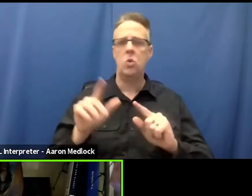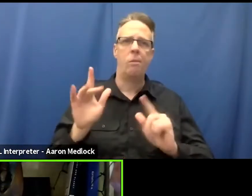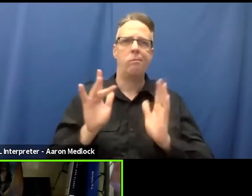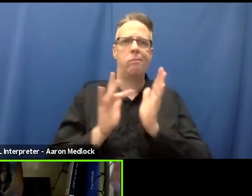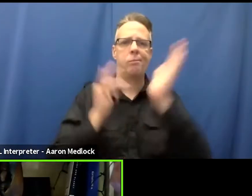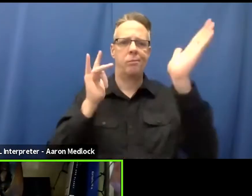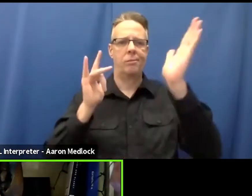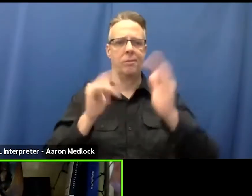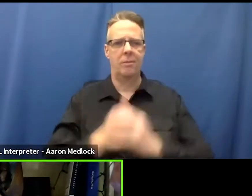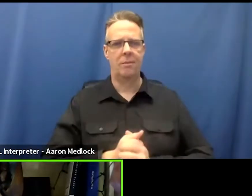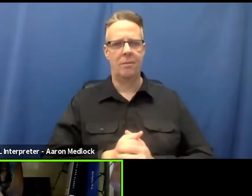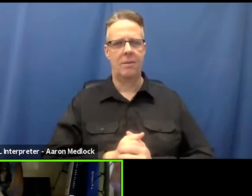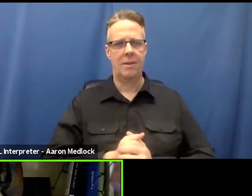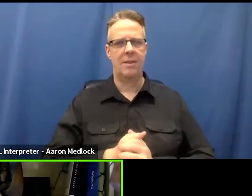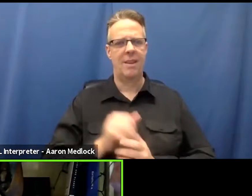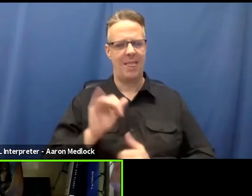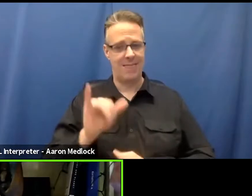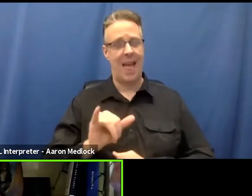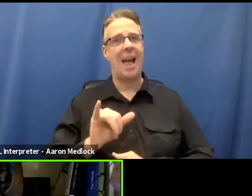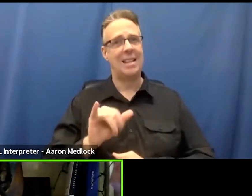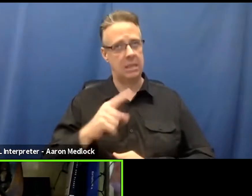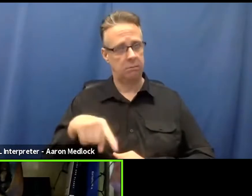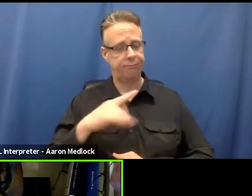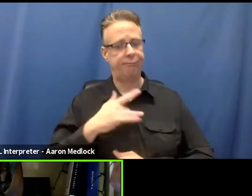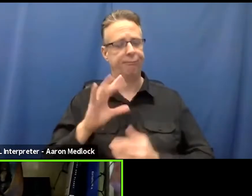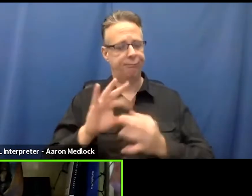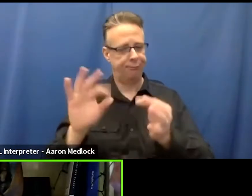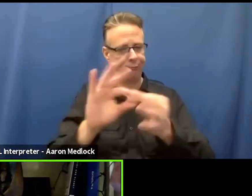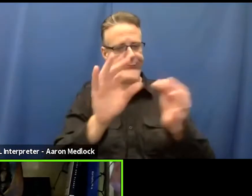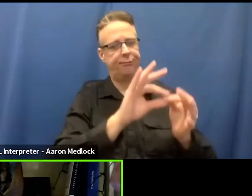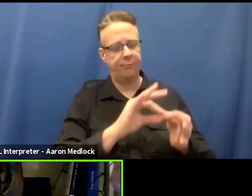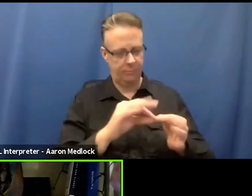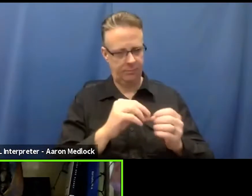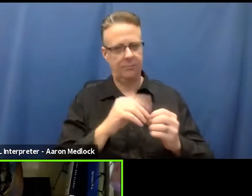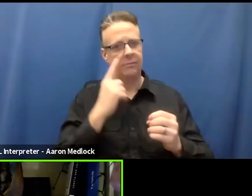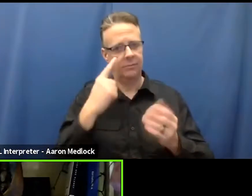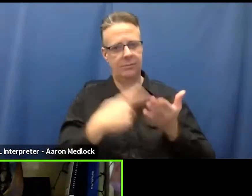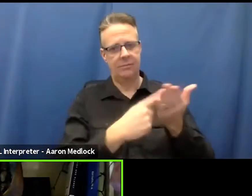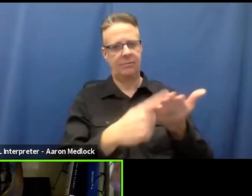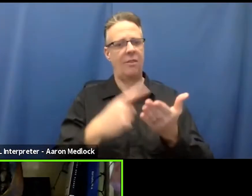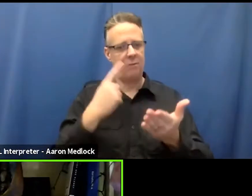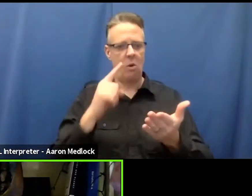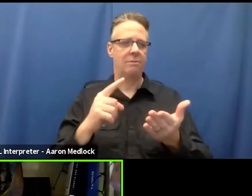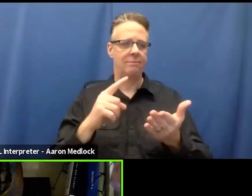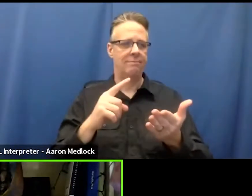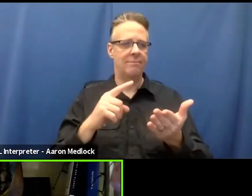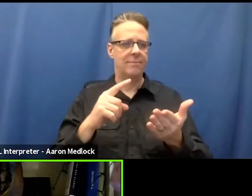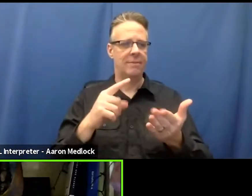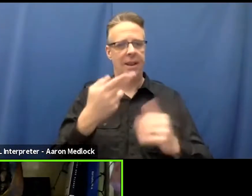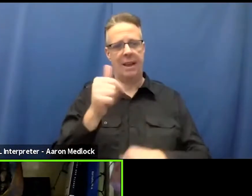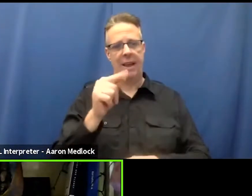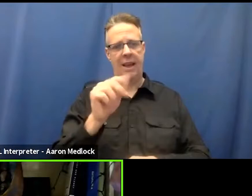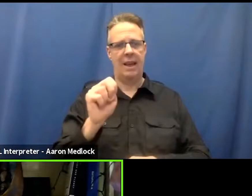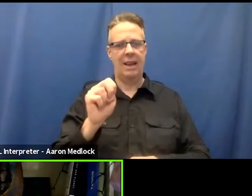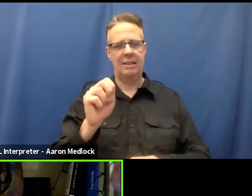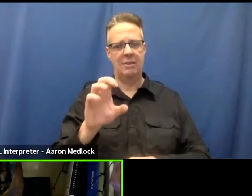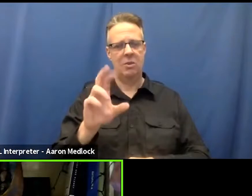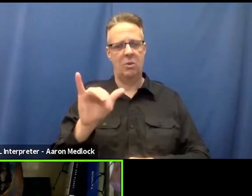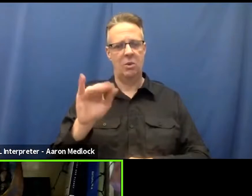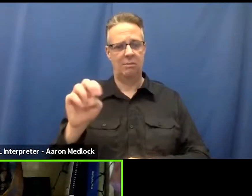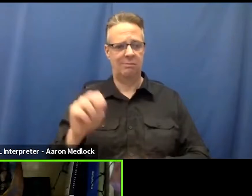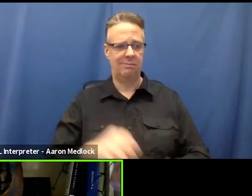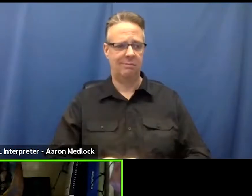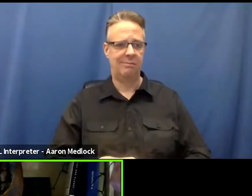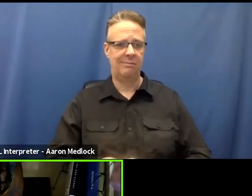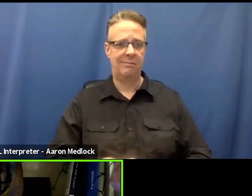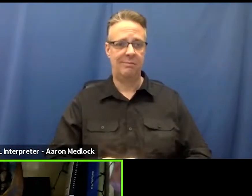system. Right. Is something that comes up a lot in kind of discussions around hate crime. And I think that historically